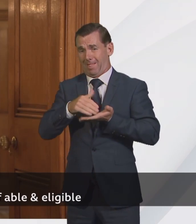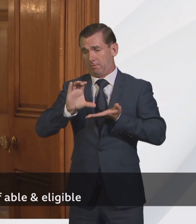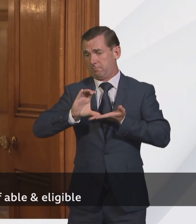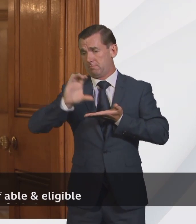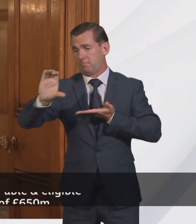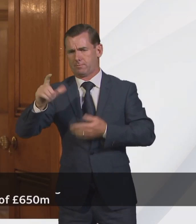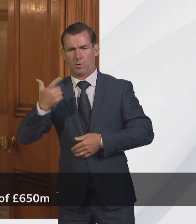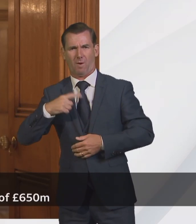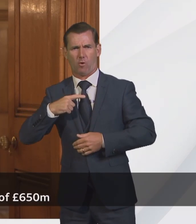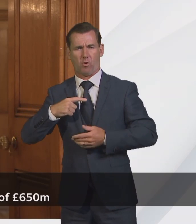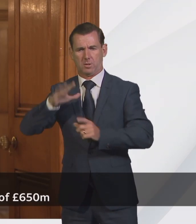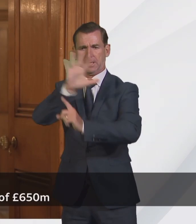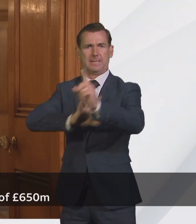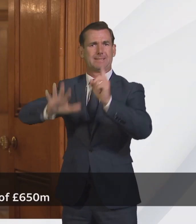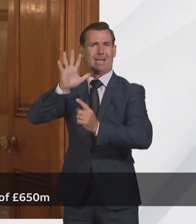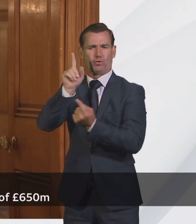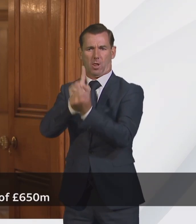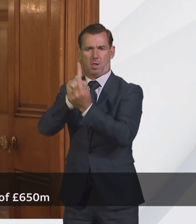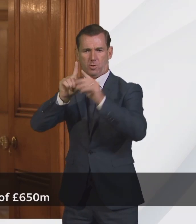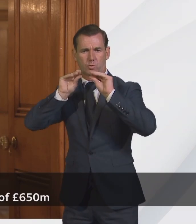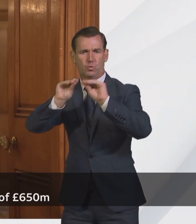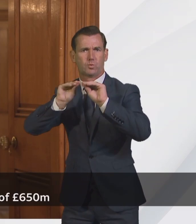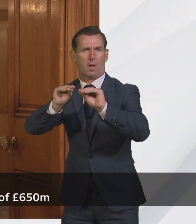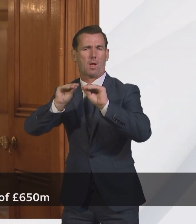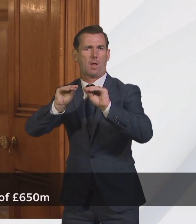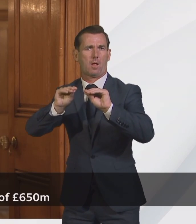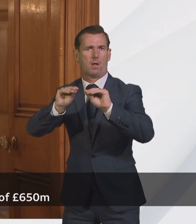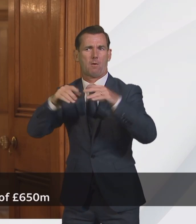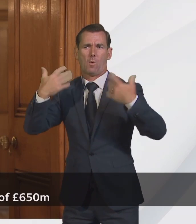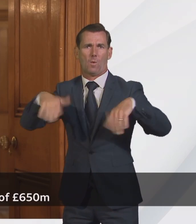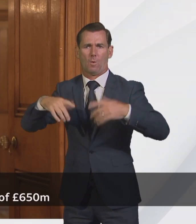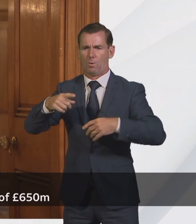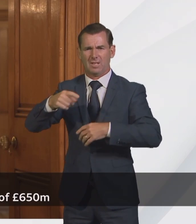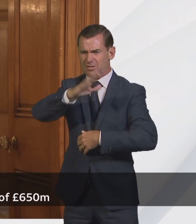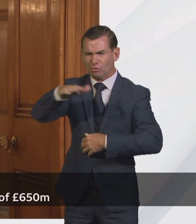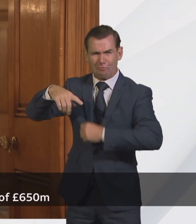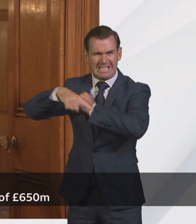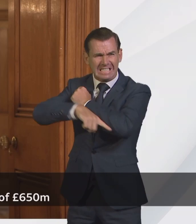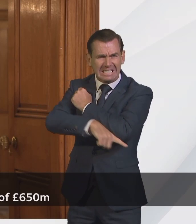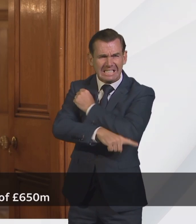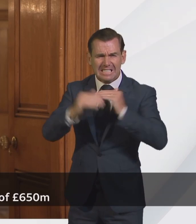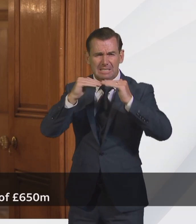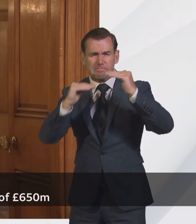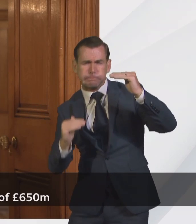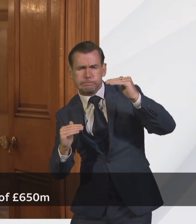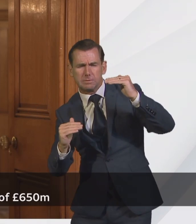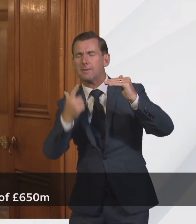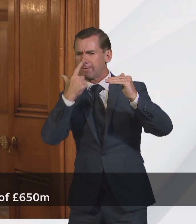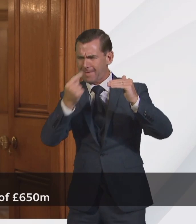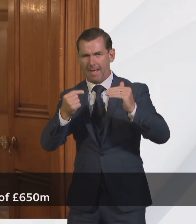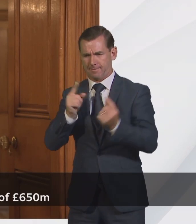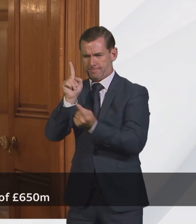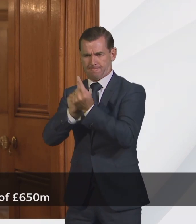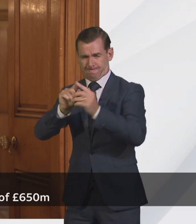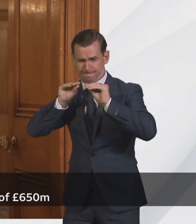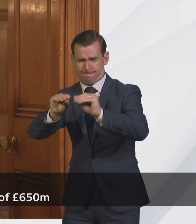programme to increase access to high-quality tuition for disadvantaged children and young people. This will not